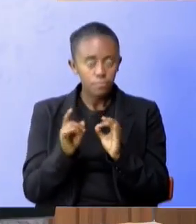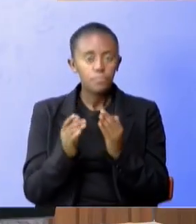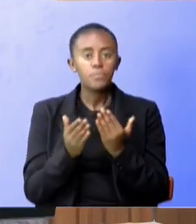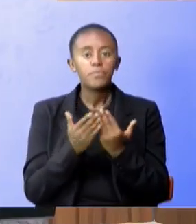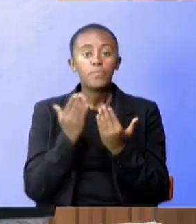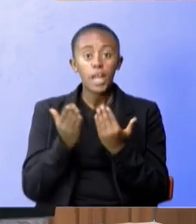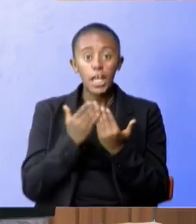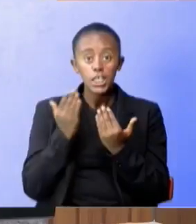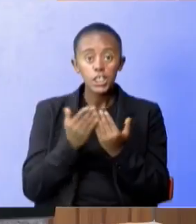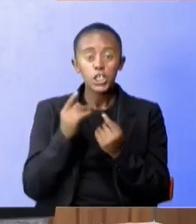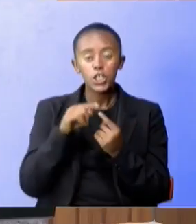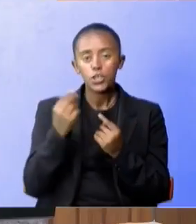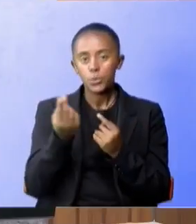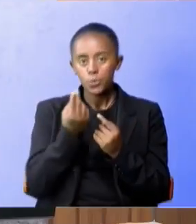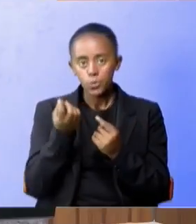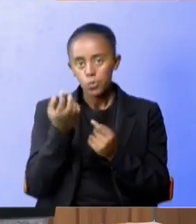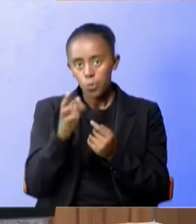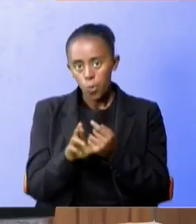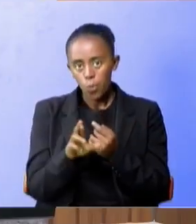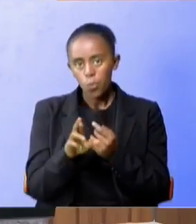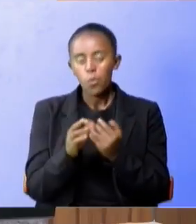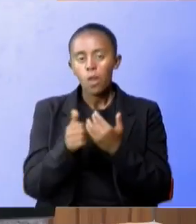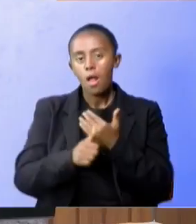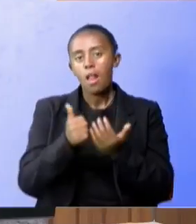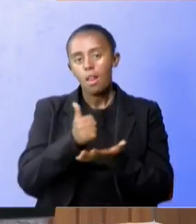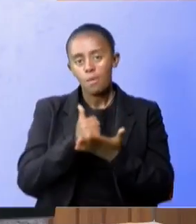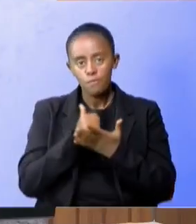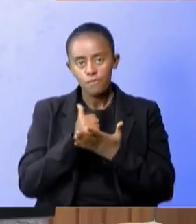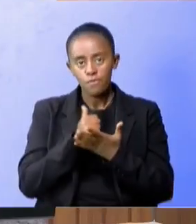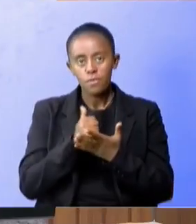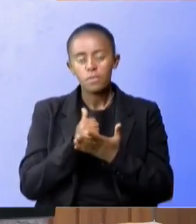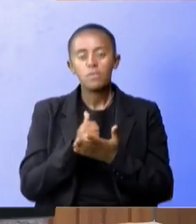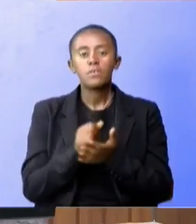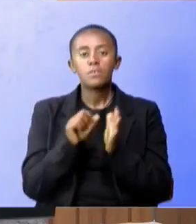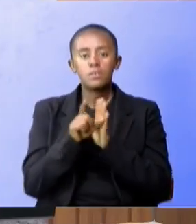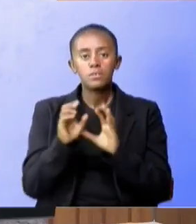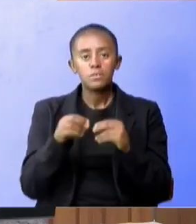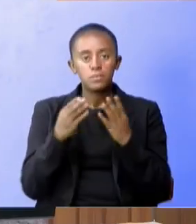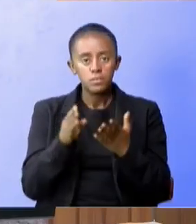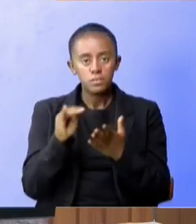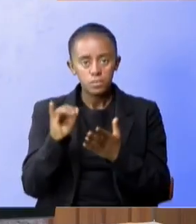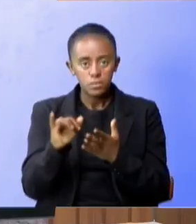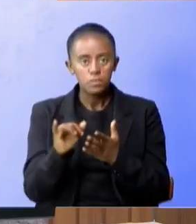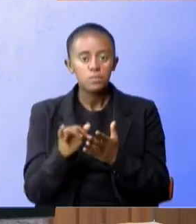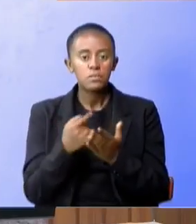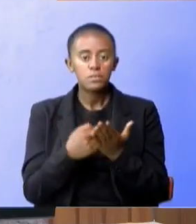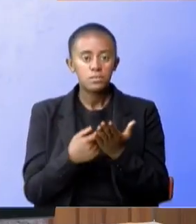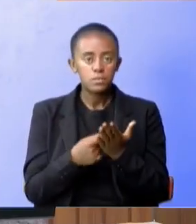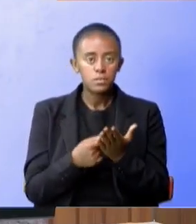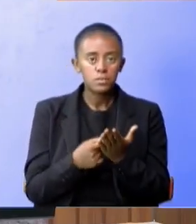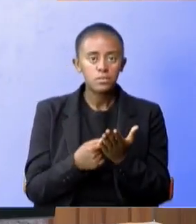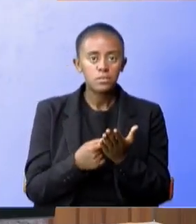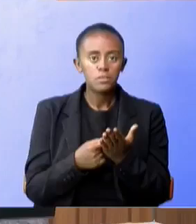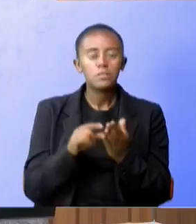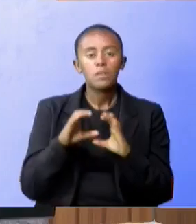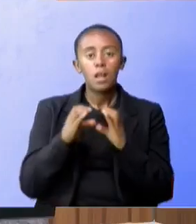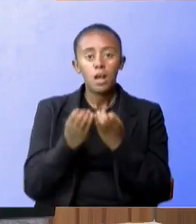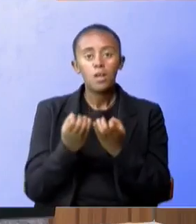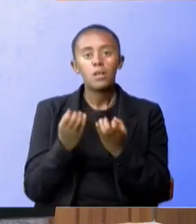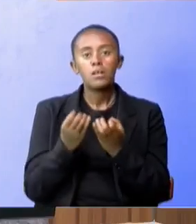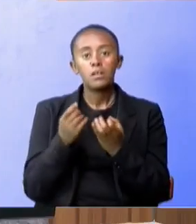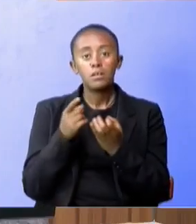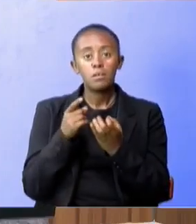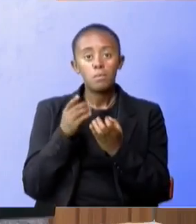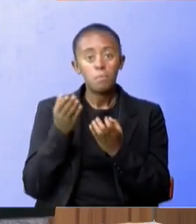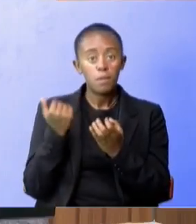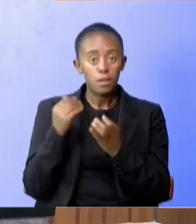is easy to use or helpful. We gave an example by saying, or even did a classwork, if you